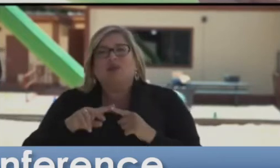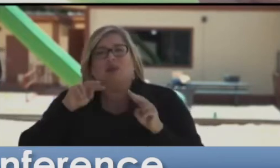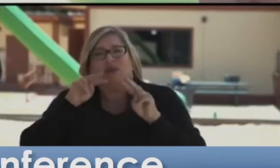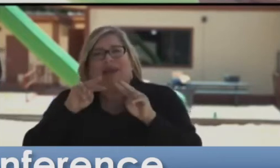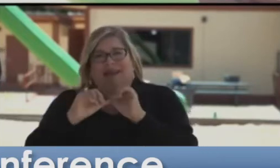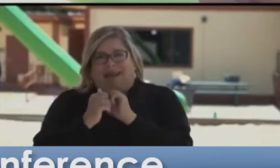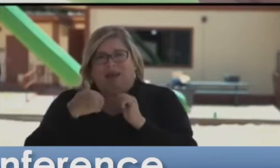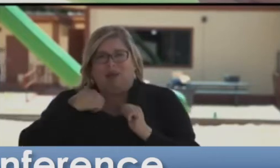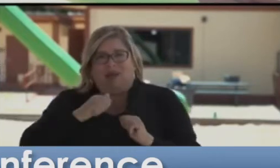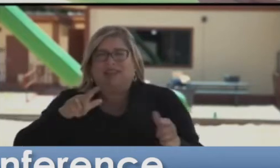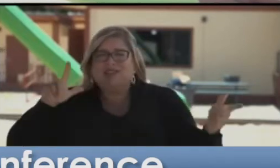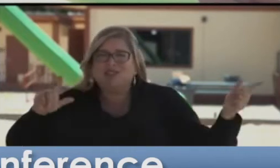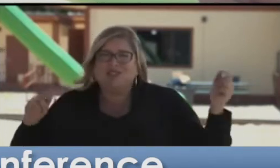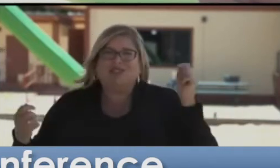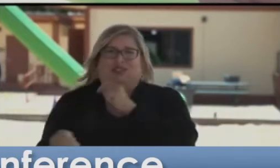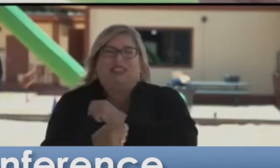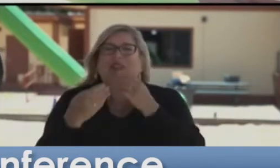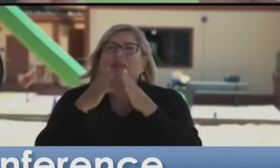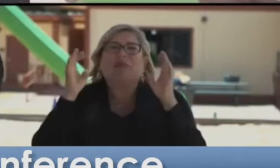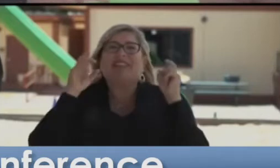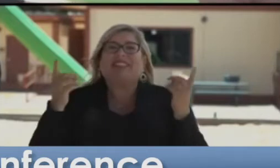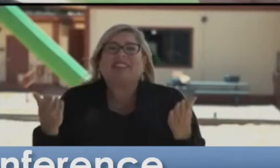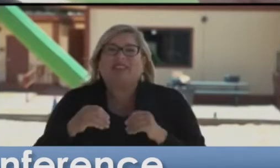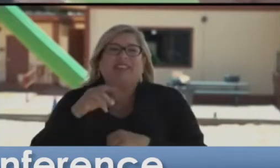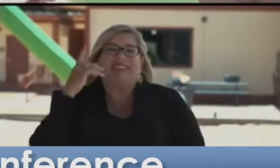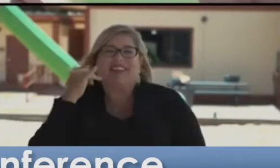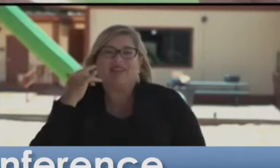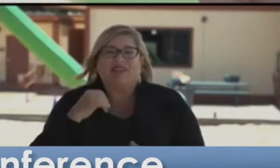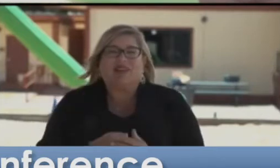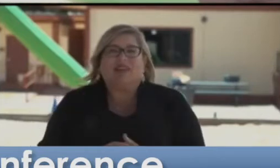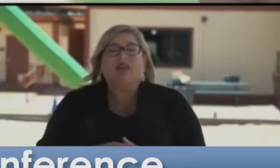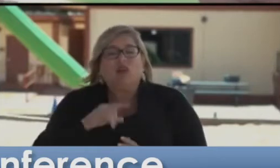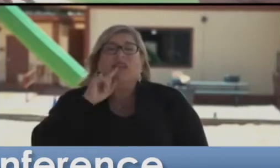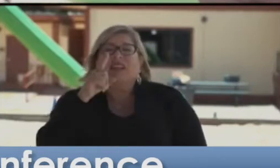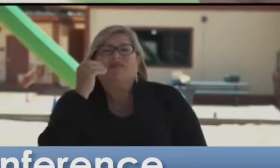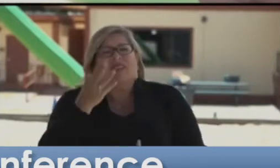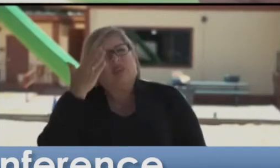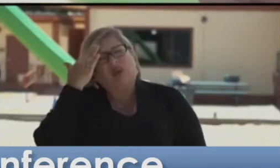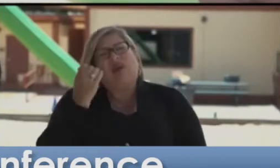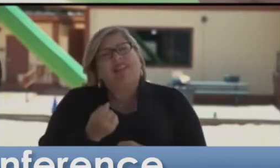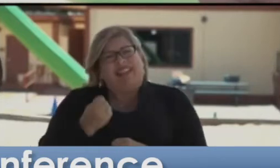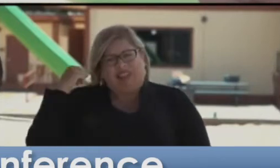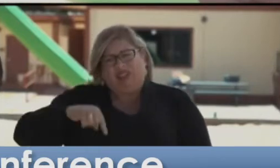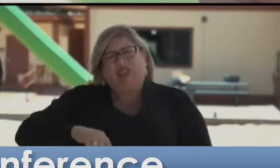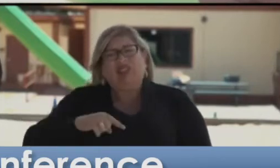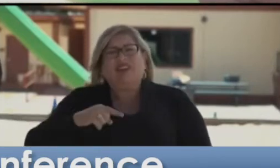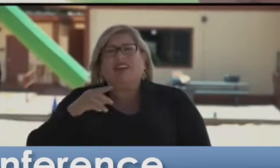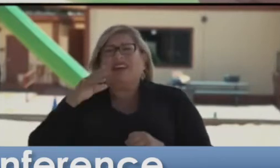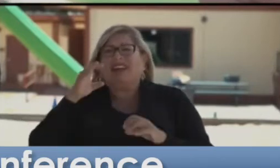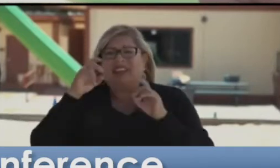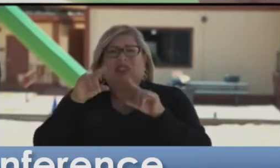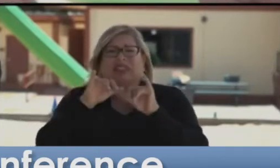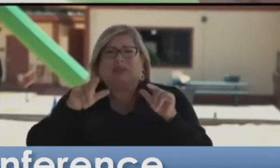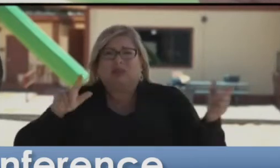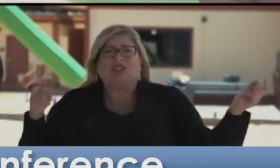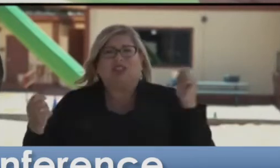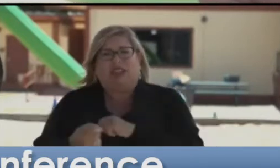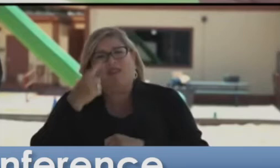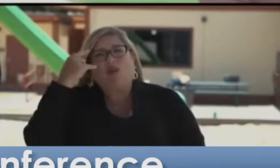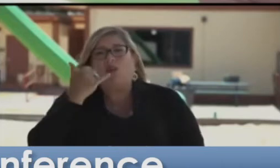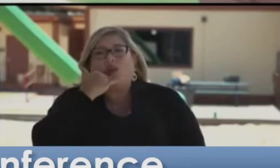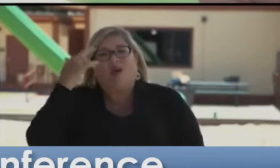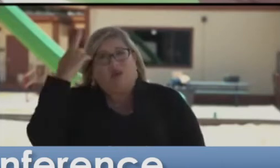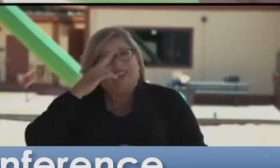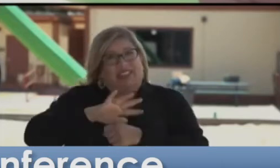transforming public education in the state of California. It was transformed last year for all the wrong reasons. We're now going to transform